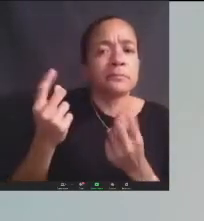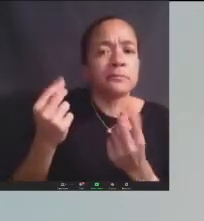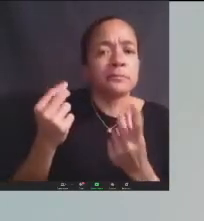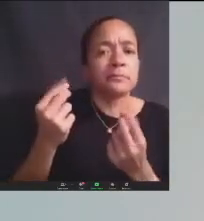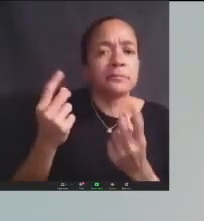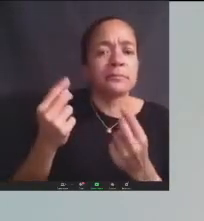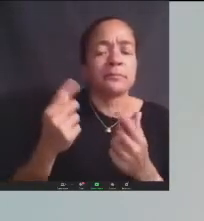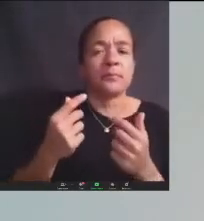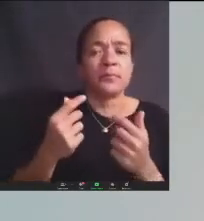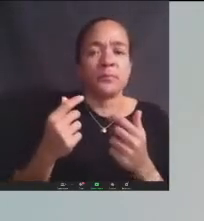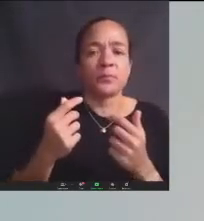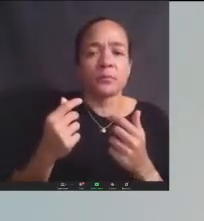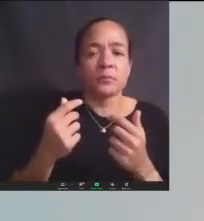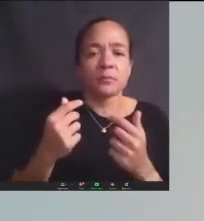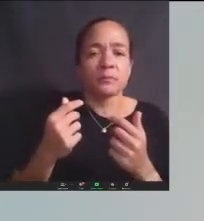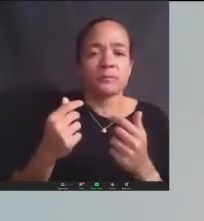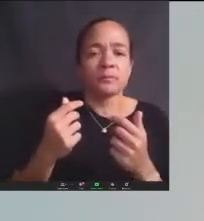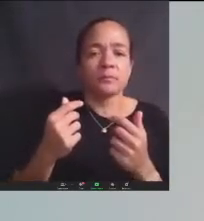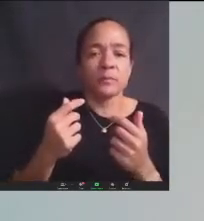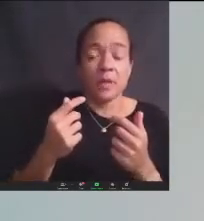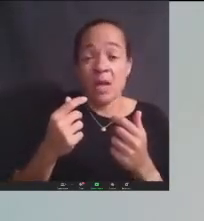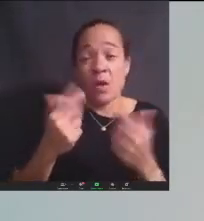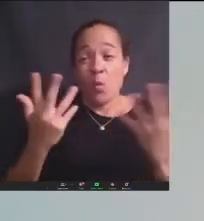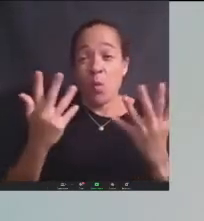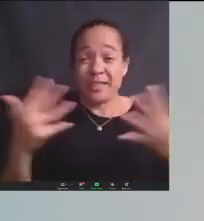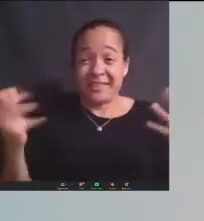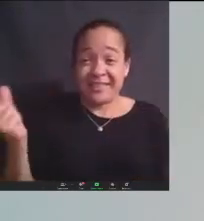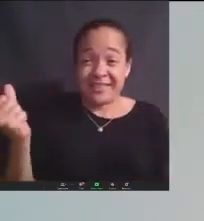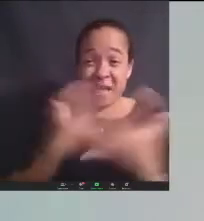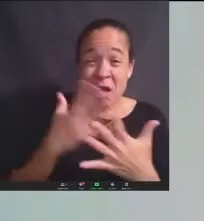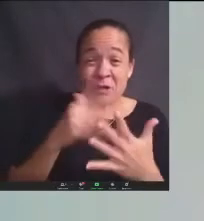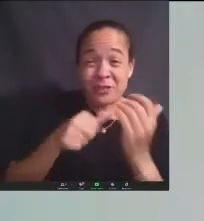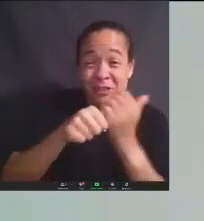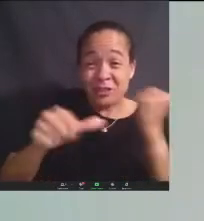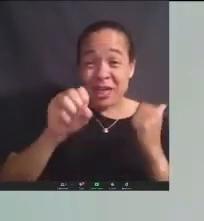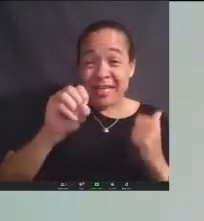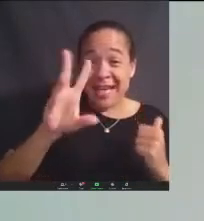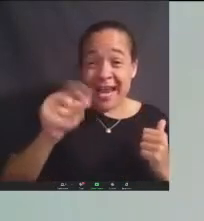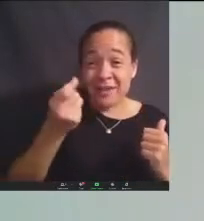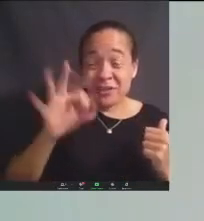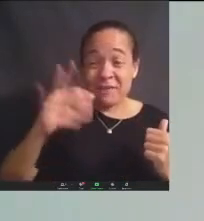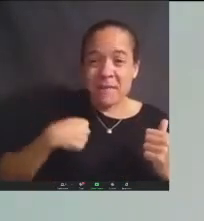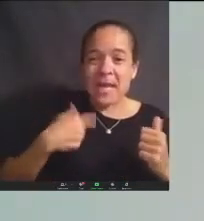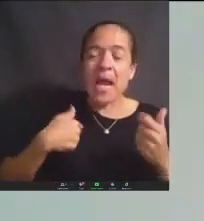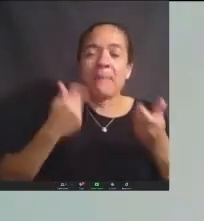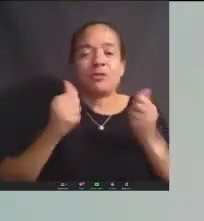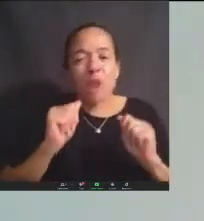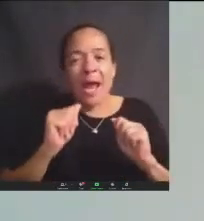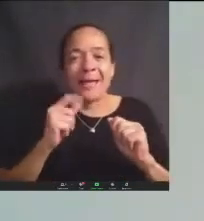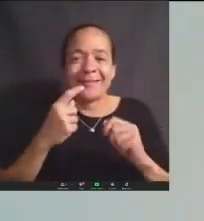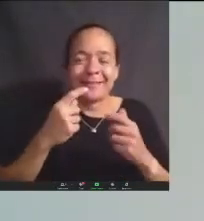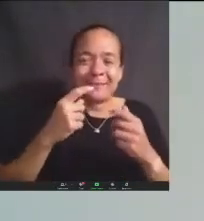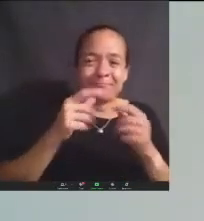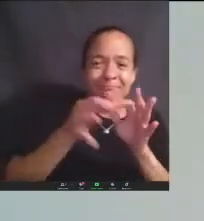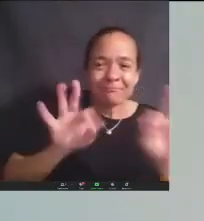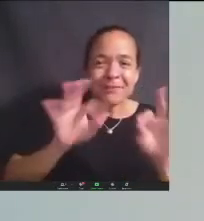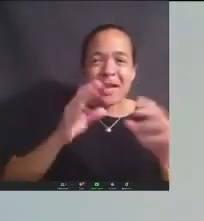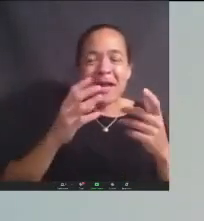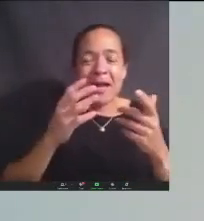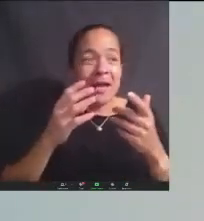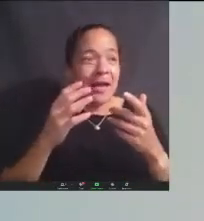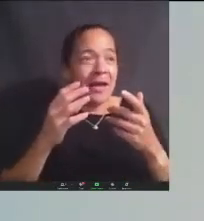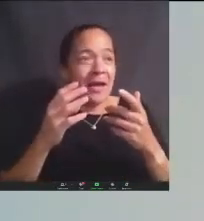the shit out of me, I was trying to think of a nice way to say it, but I want to be accurate. And so the thing that scares the shit out of